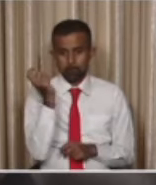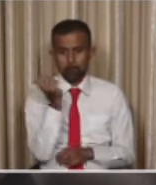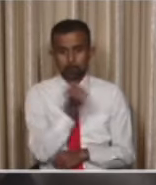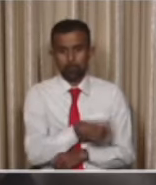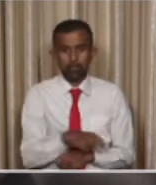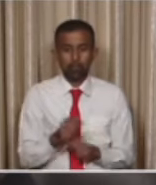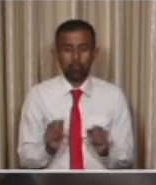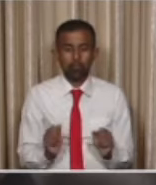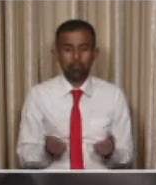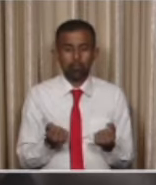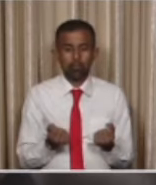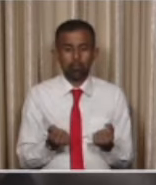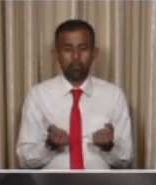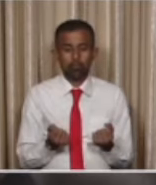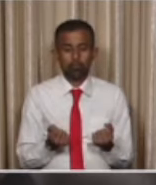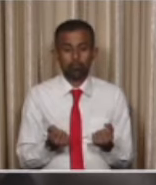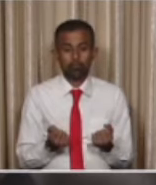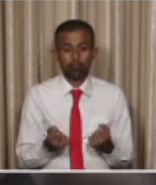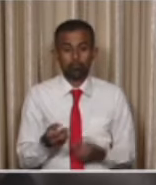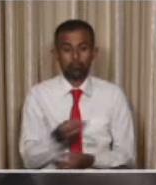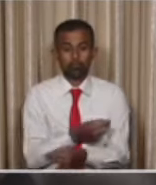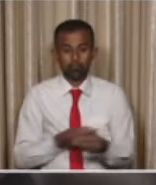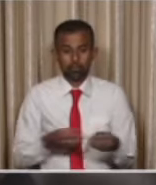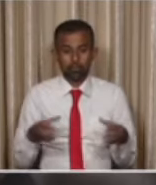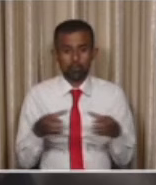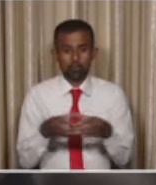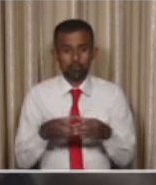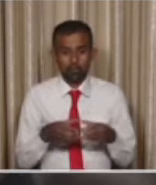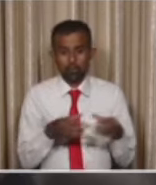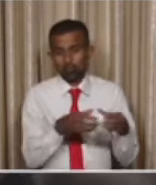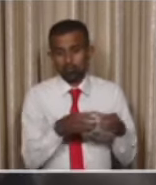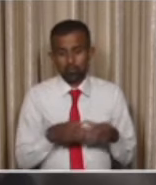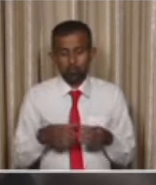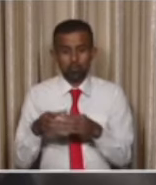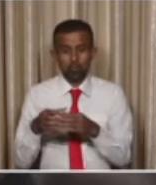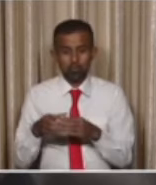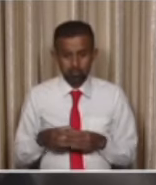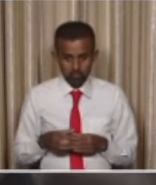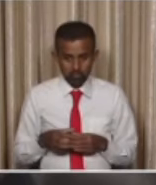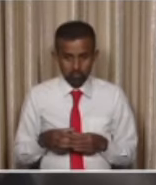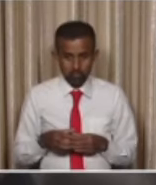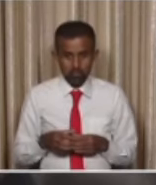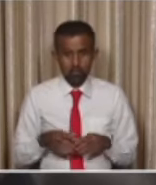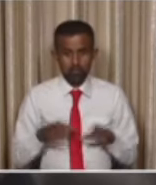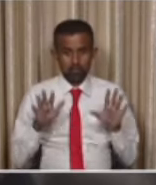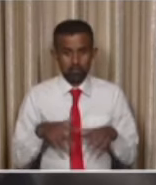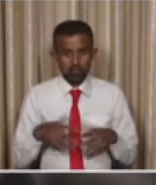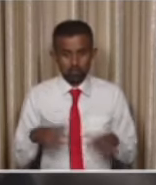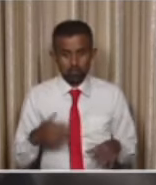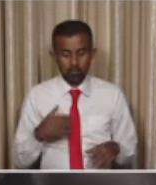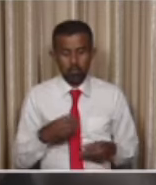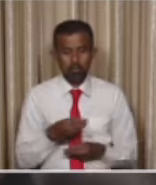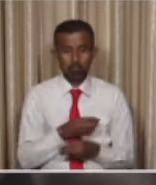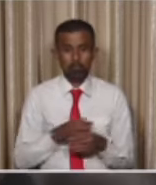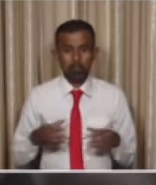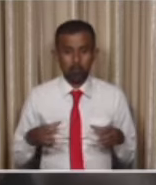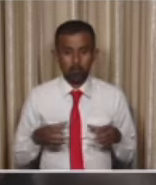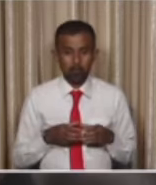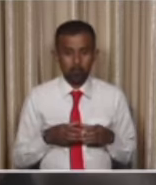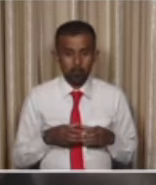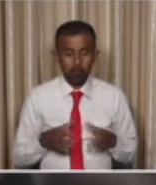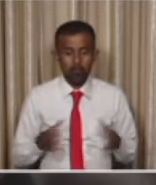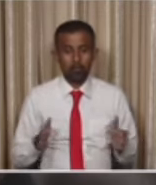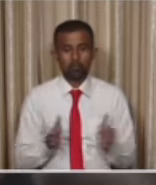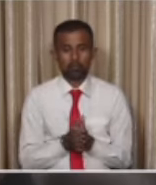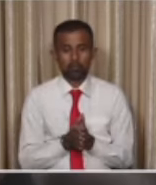five consecutive meetings with our party, the Tamil National Alliance. We attended